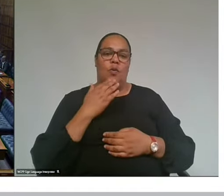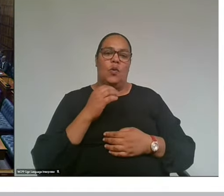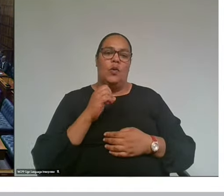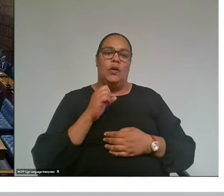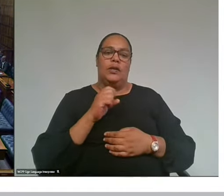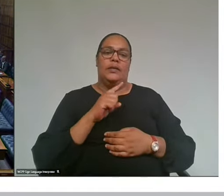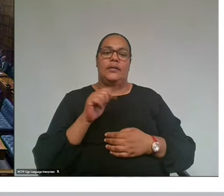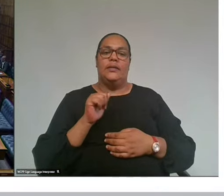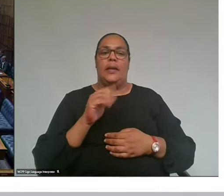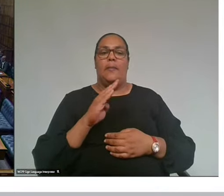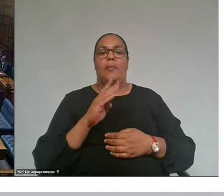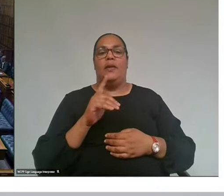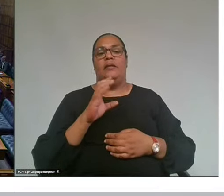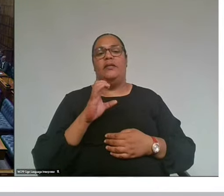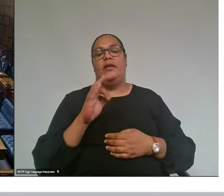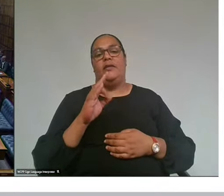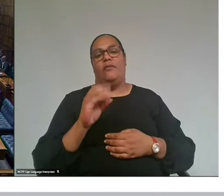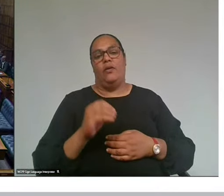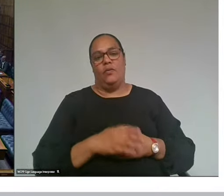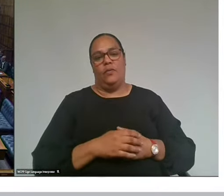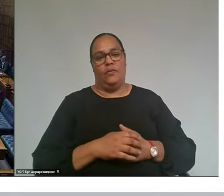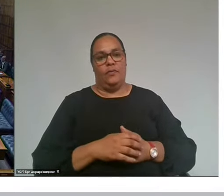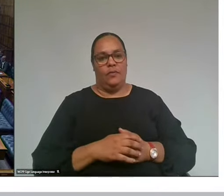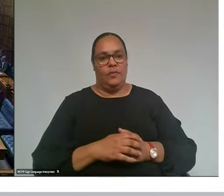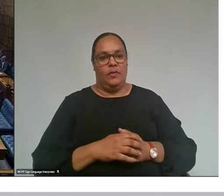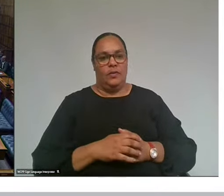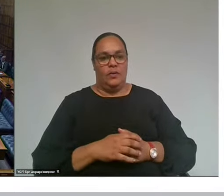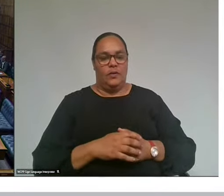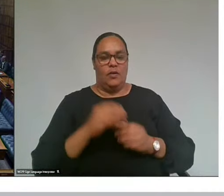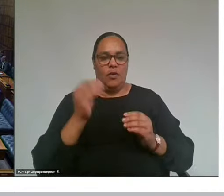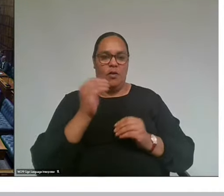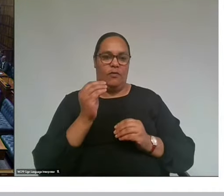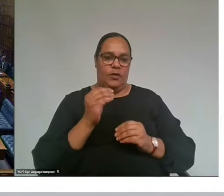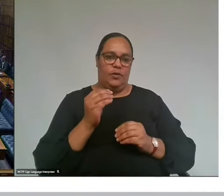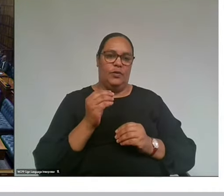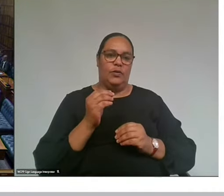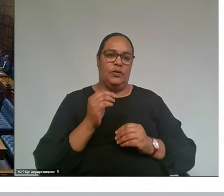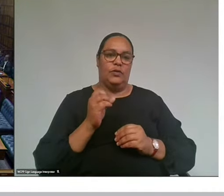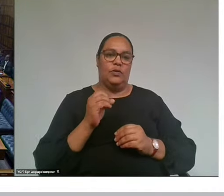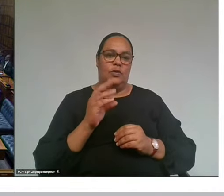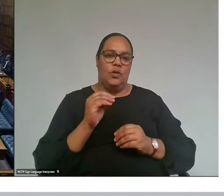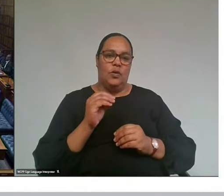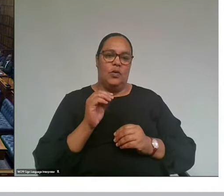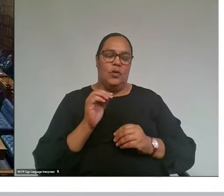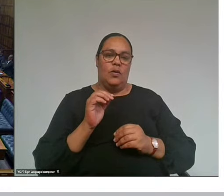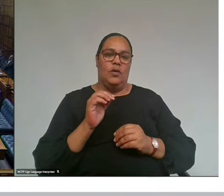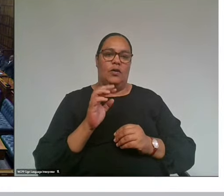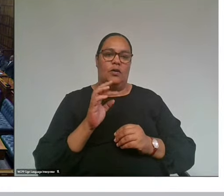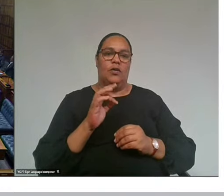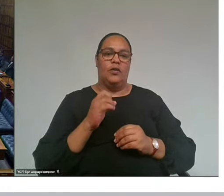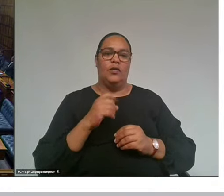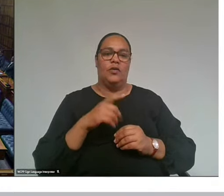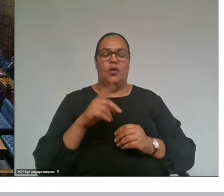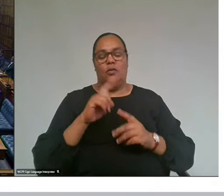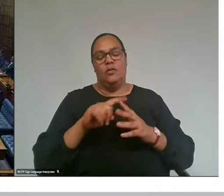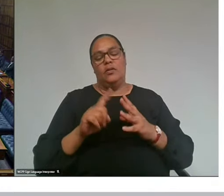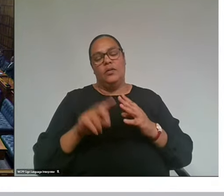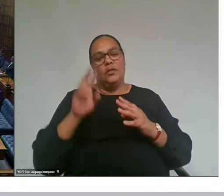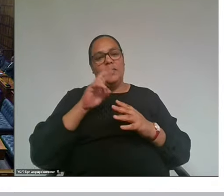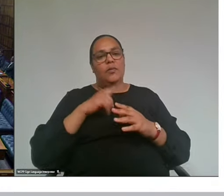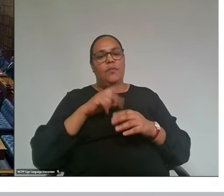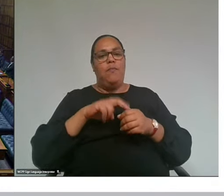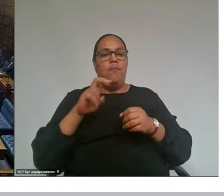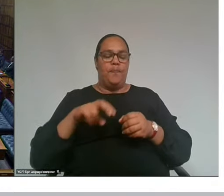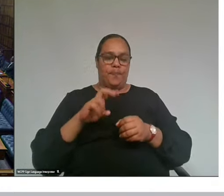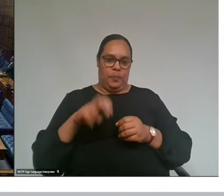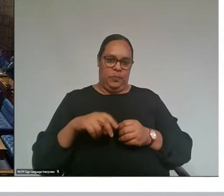the CFO good afternoon um yes so it's a variety of reasons for the resignations I